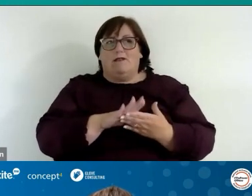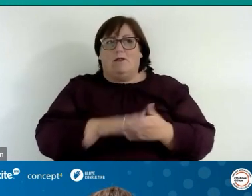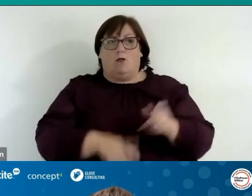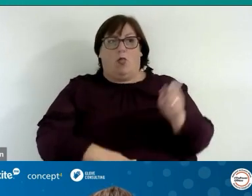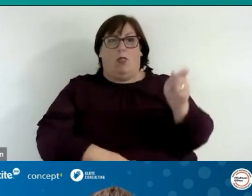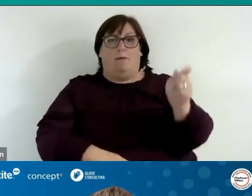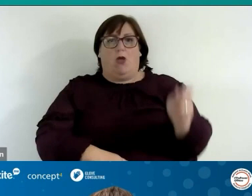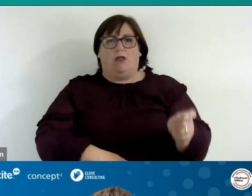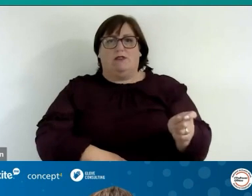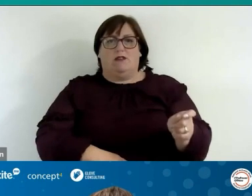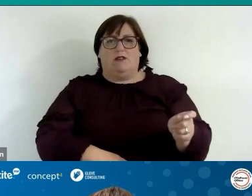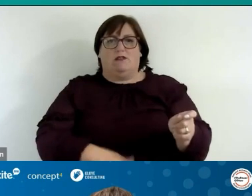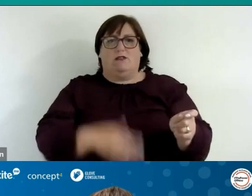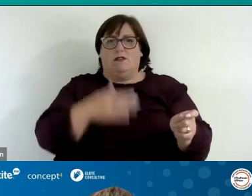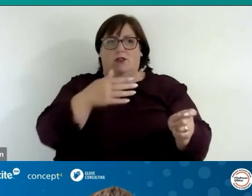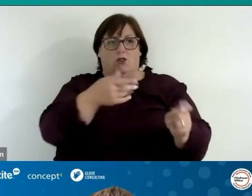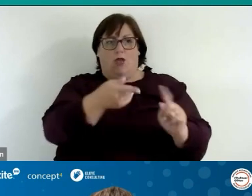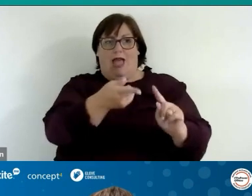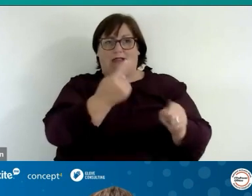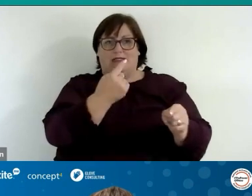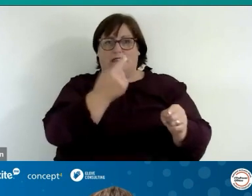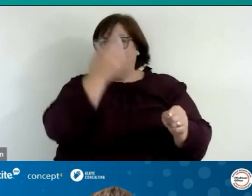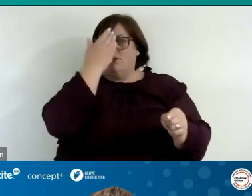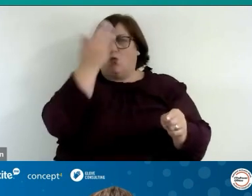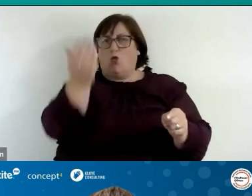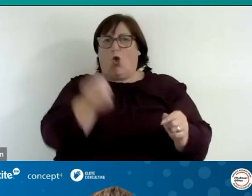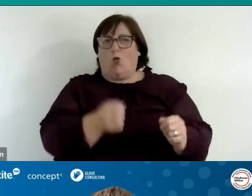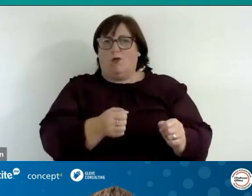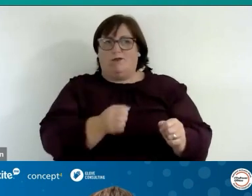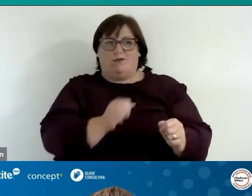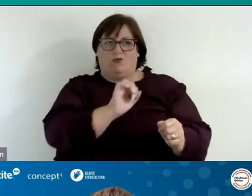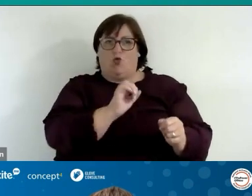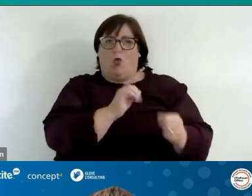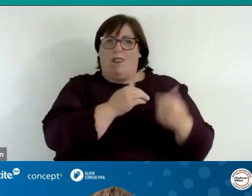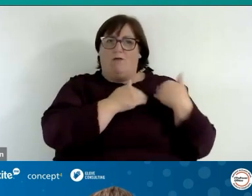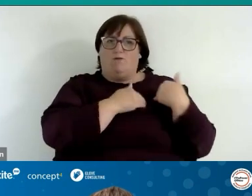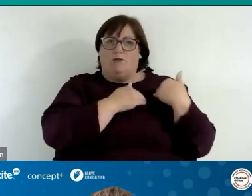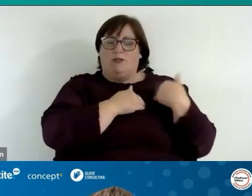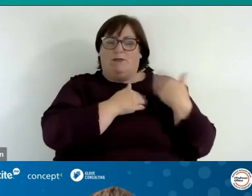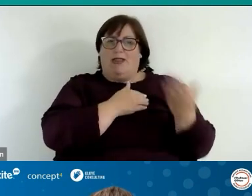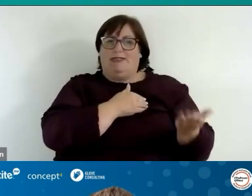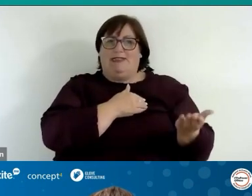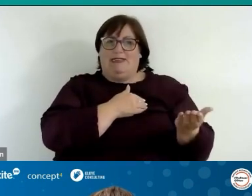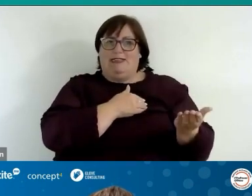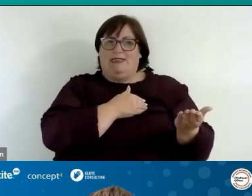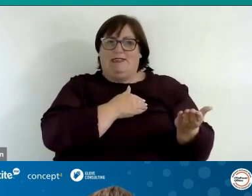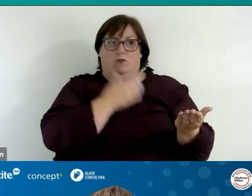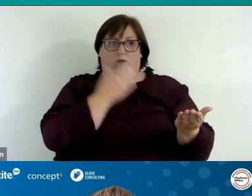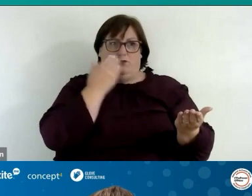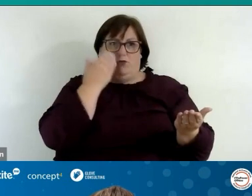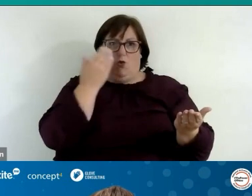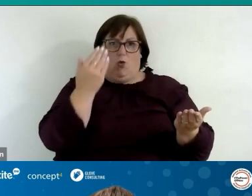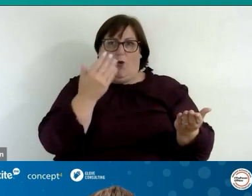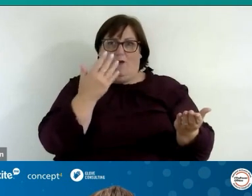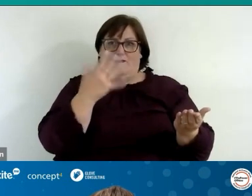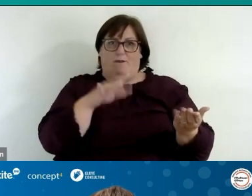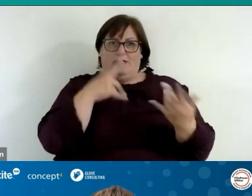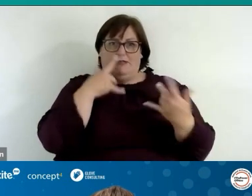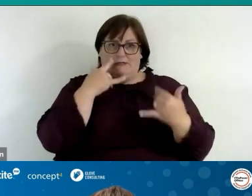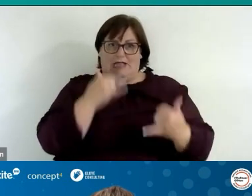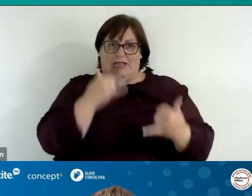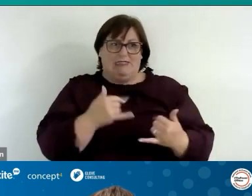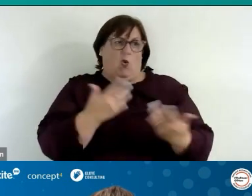because it's not their remit, or they're not sure because none of the tests I've been talking about have been carried out, or maybe the website's a few years old